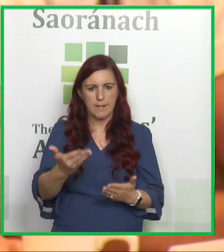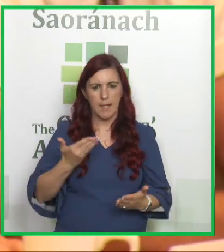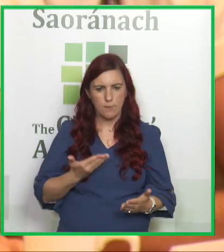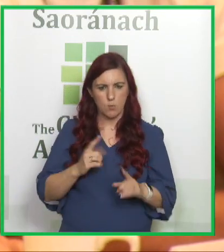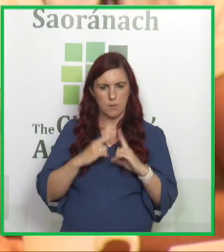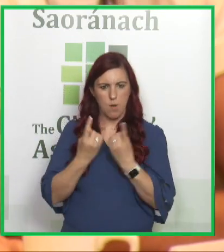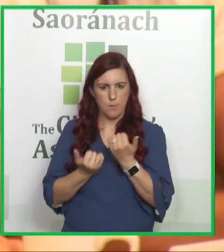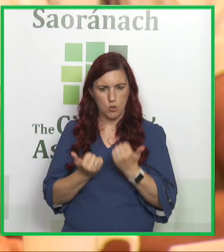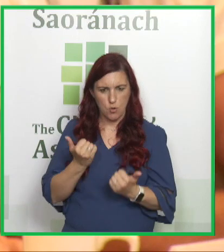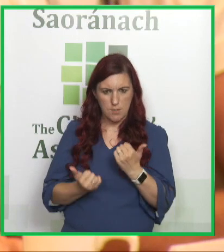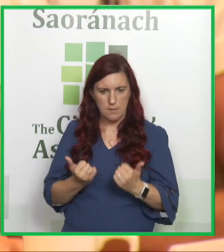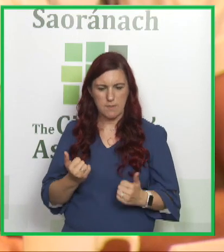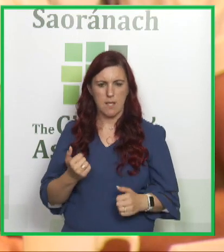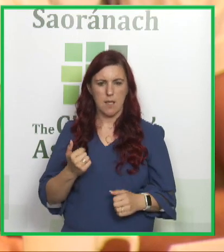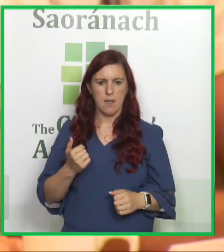us. The